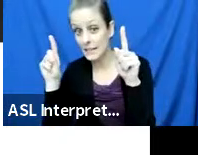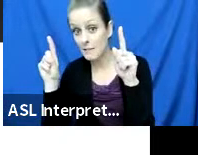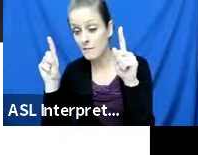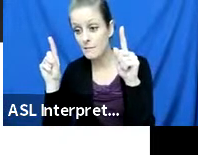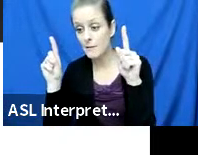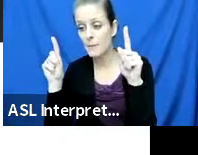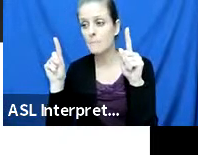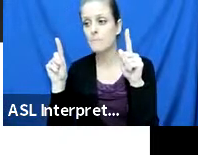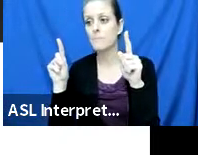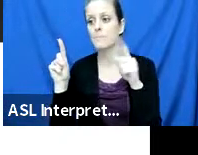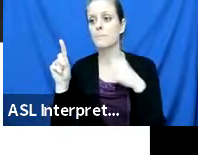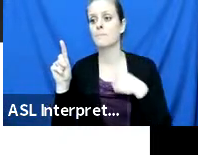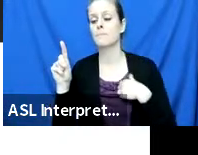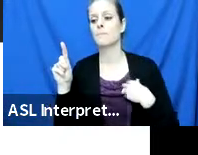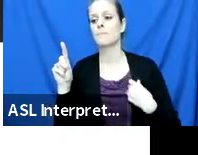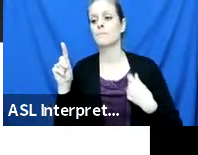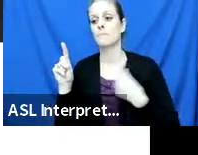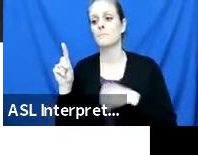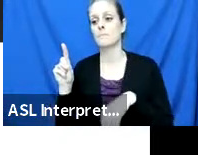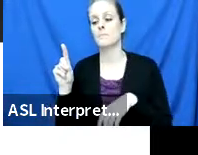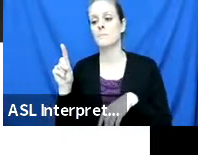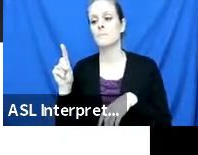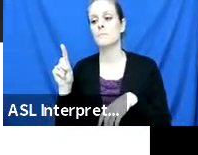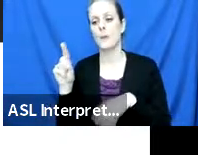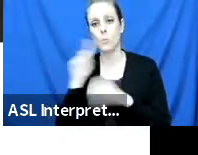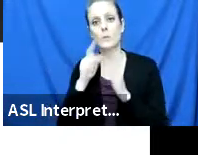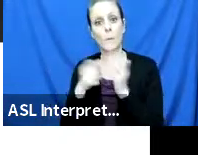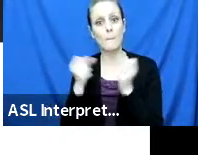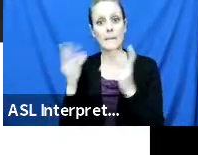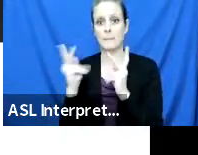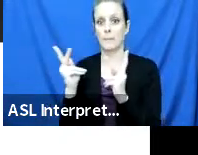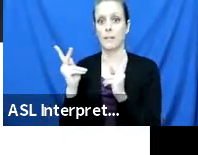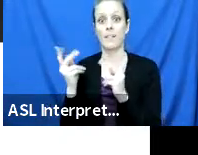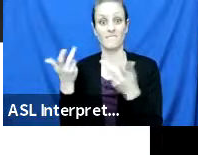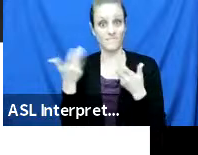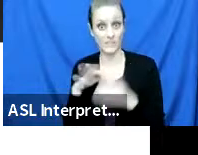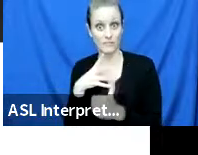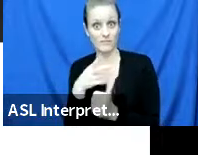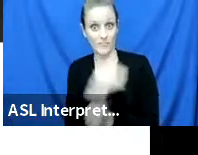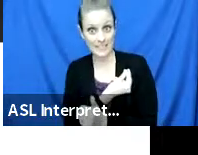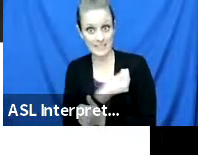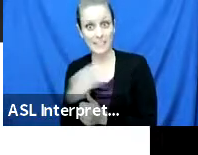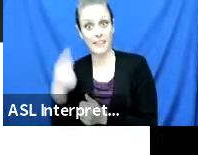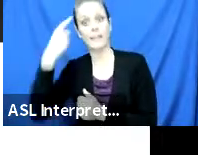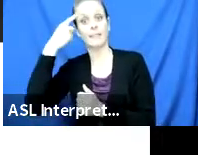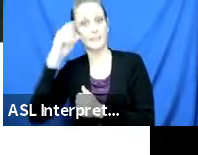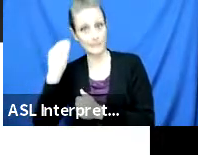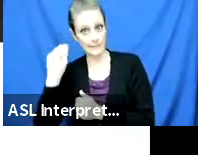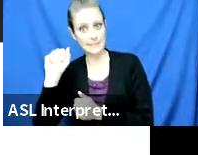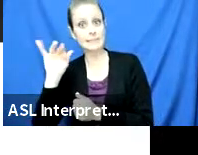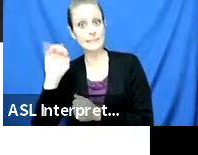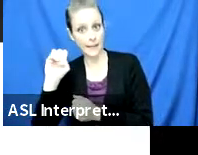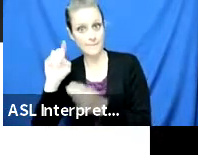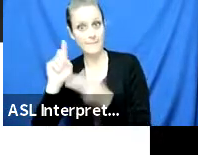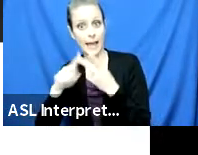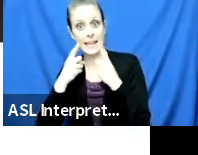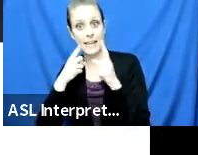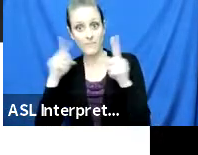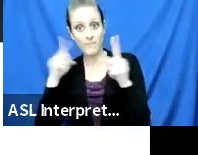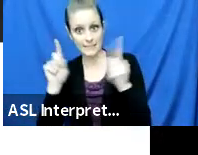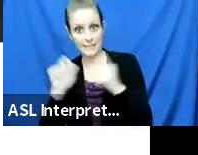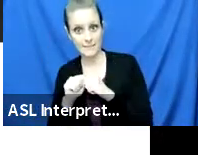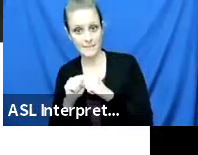what influences them. And we found that many vaccinated people believe the vaccine is safe and